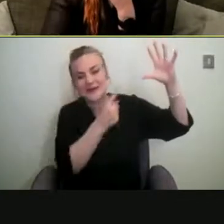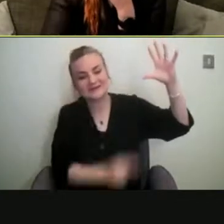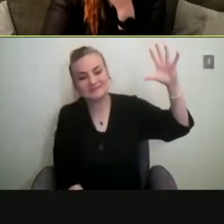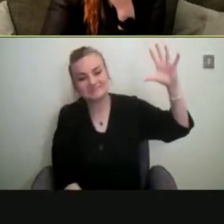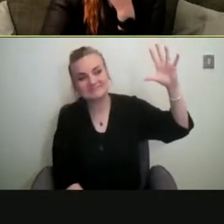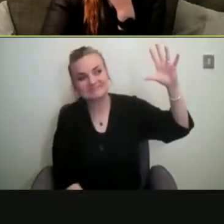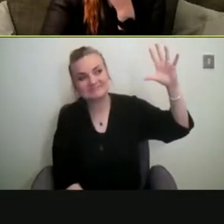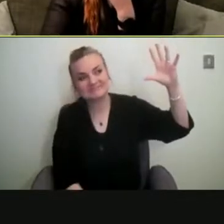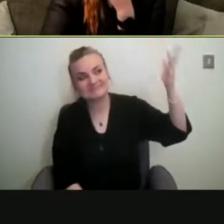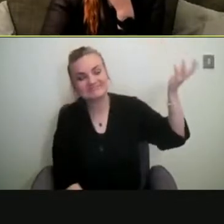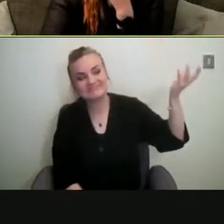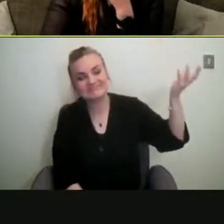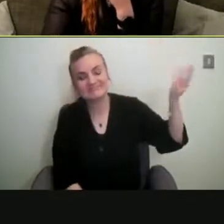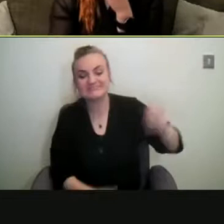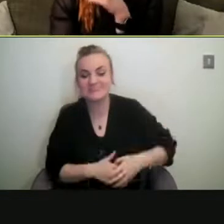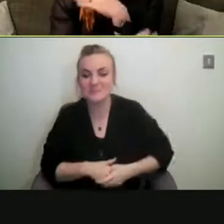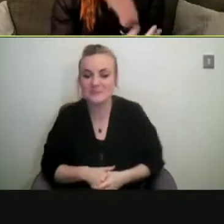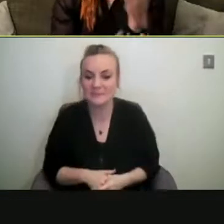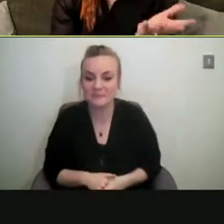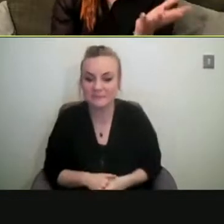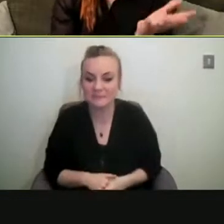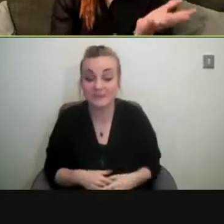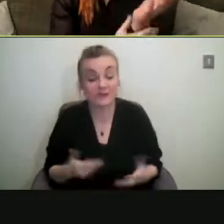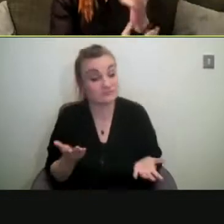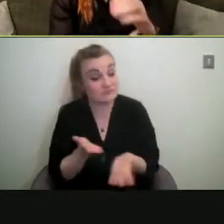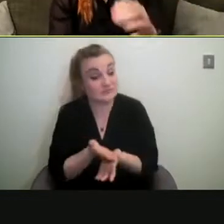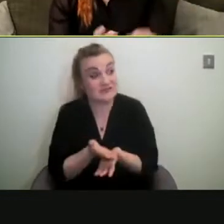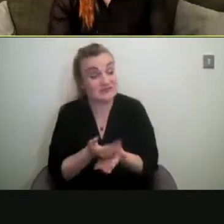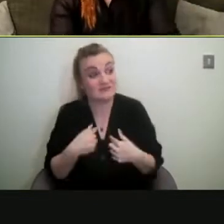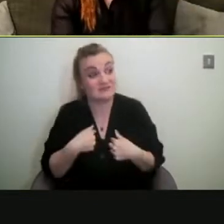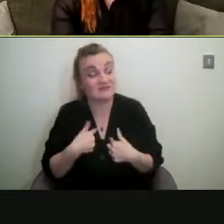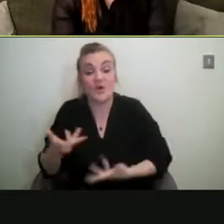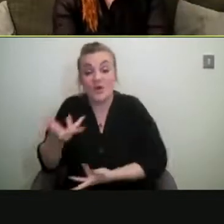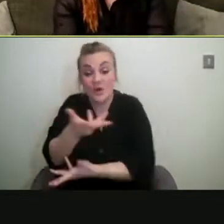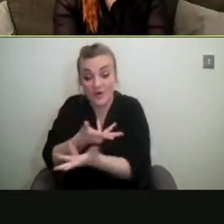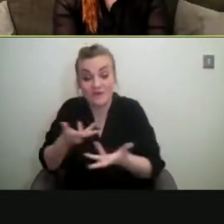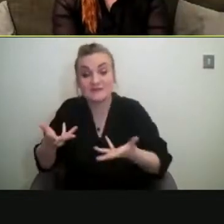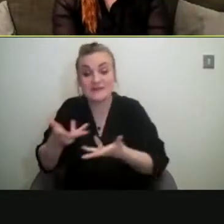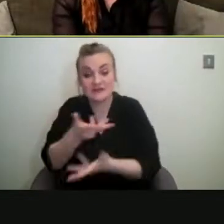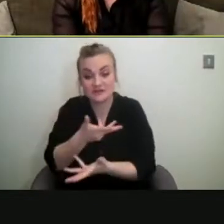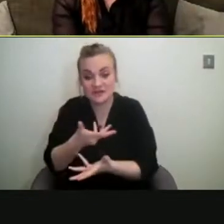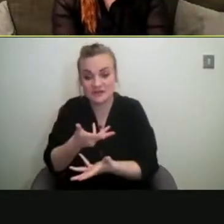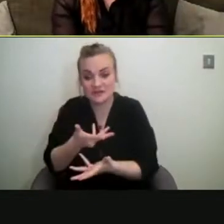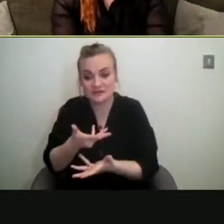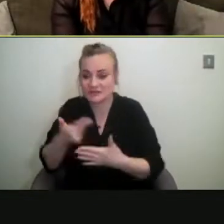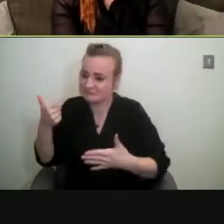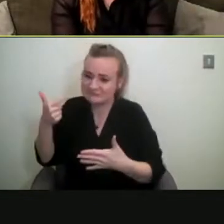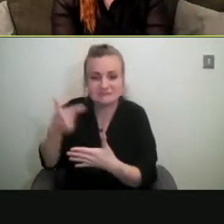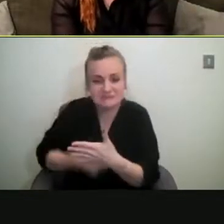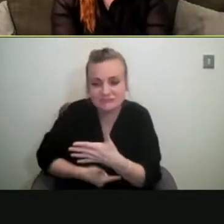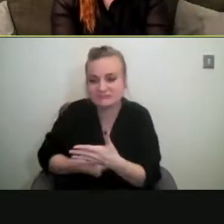Yeah, I mean, I think conversations, having stimulating conversations,